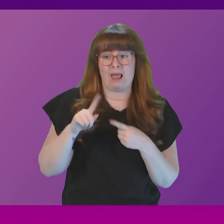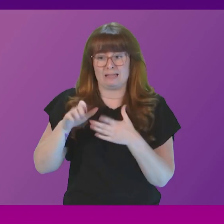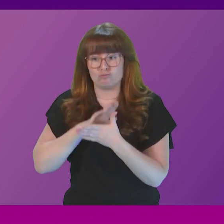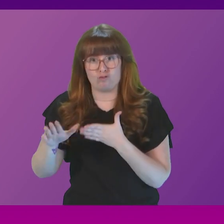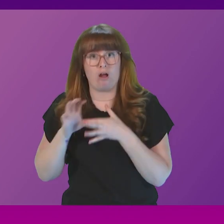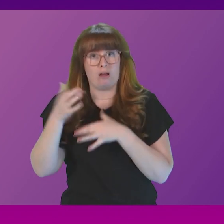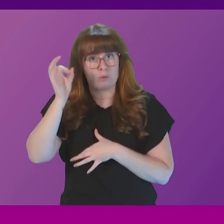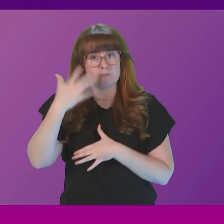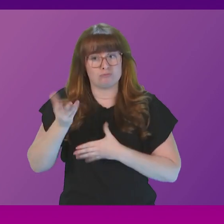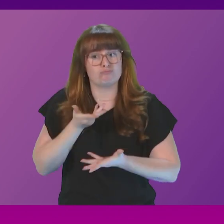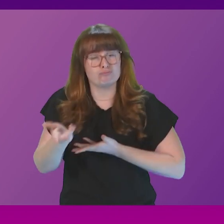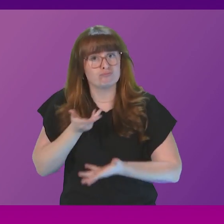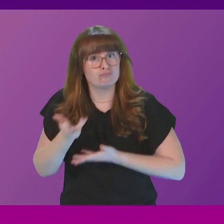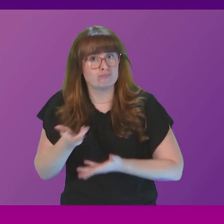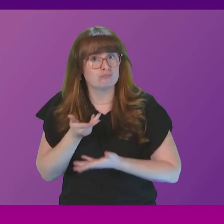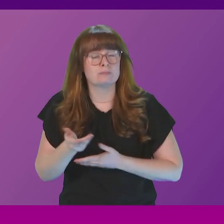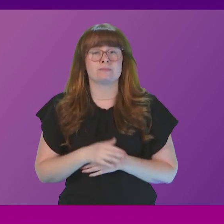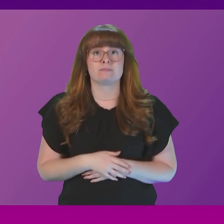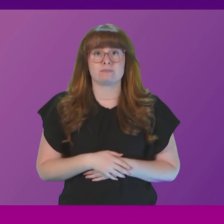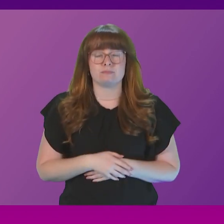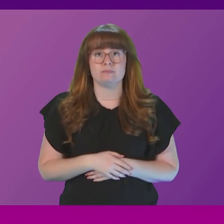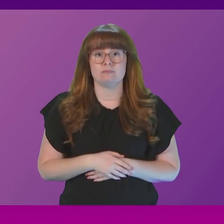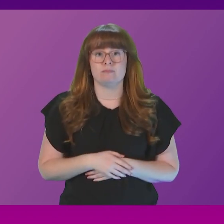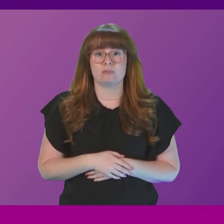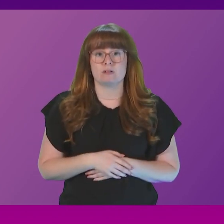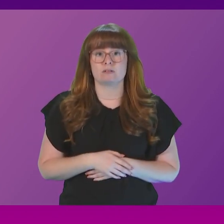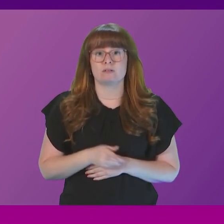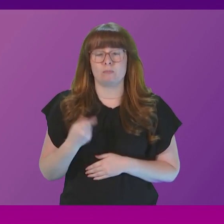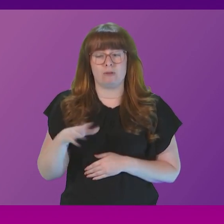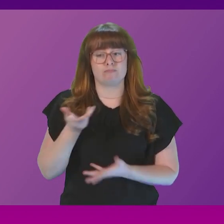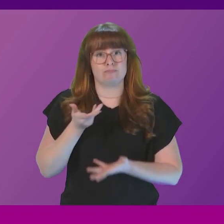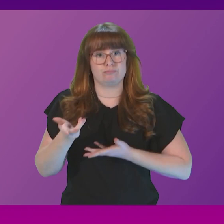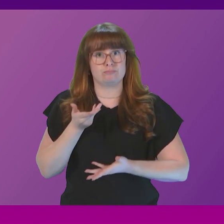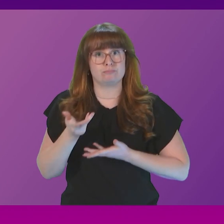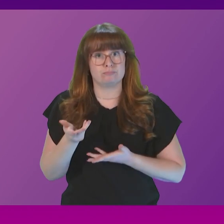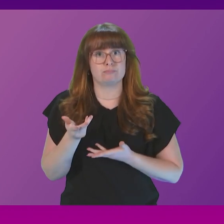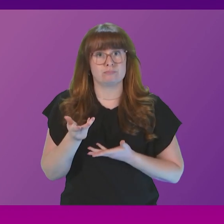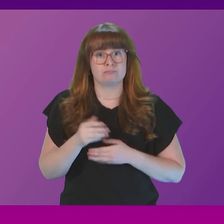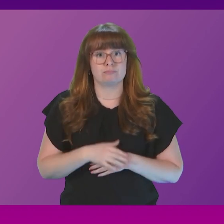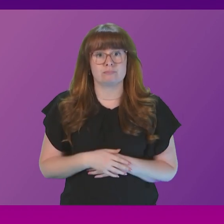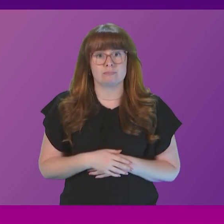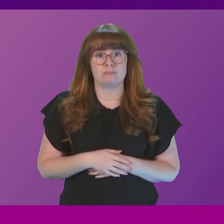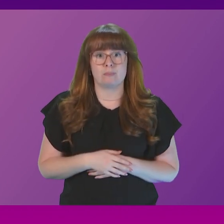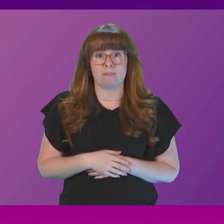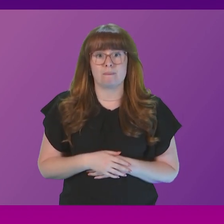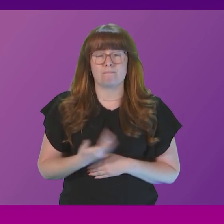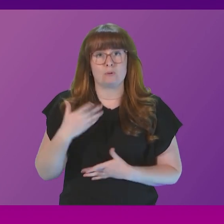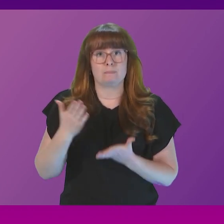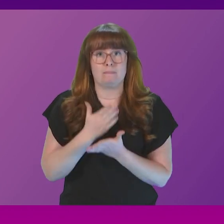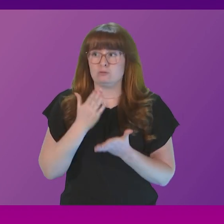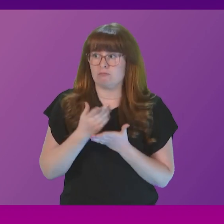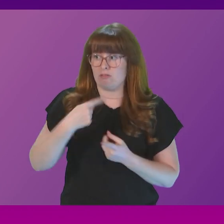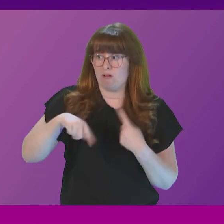In particular with some of the diaspora communities, Sudanese diaspora communities that are there, who are obviously, many of them quite